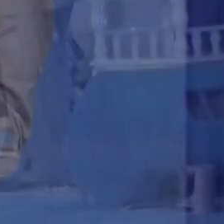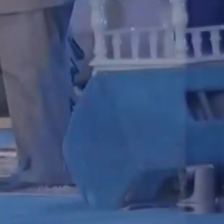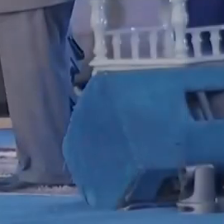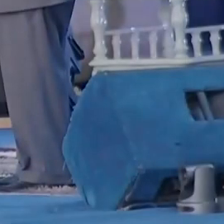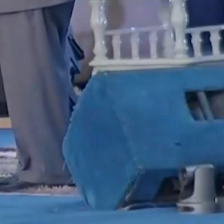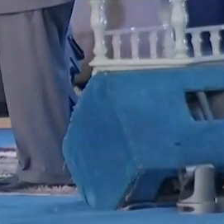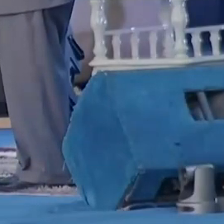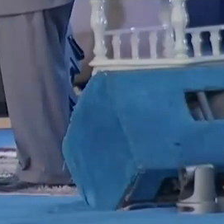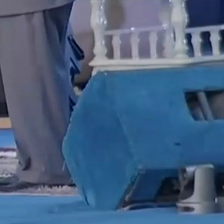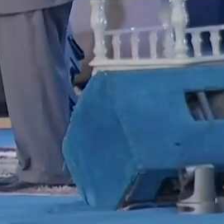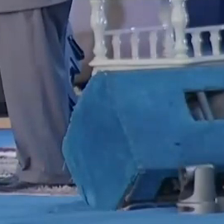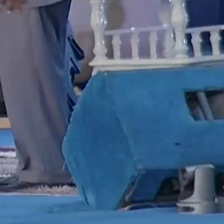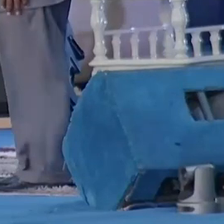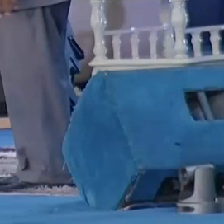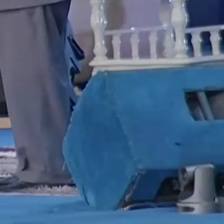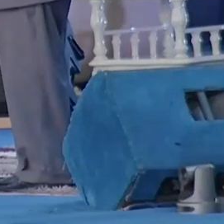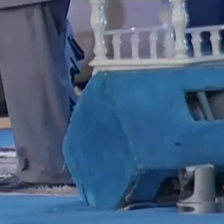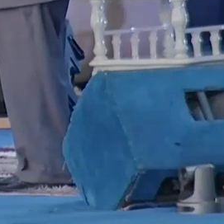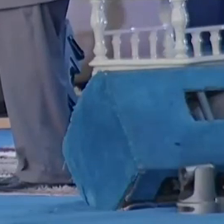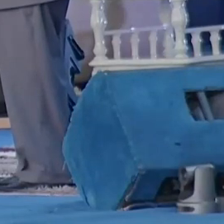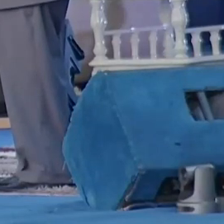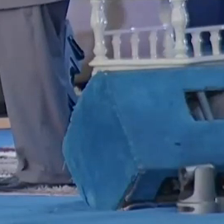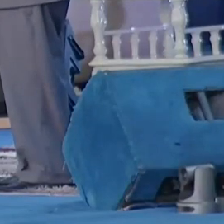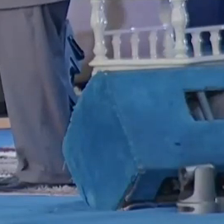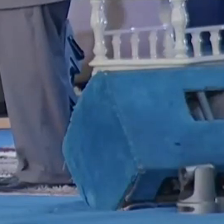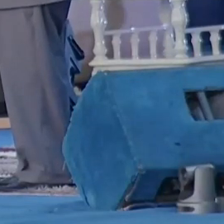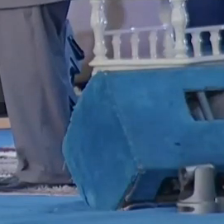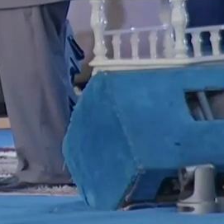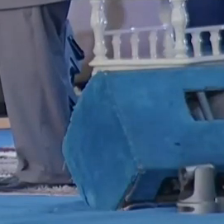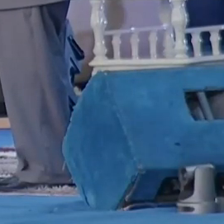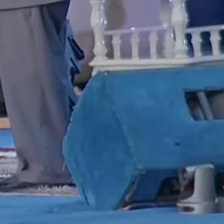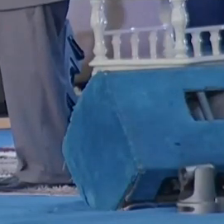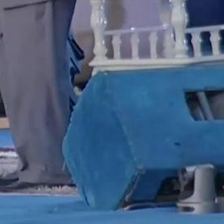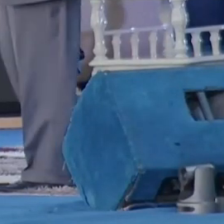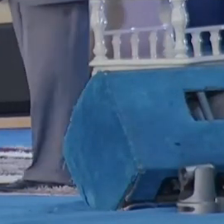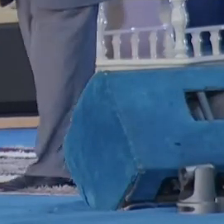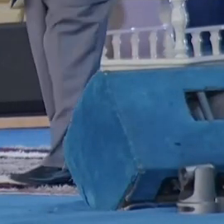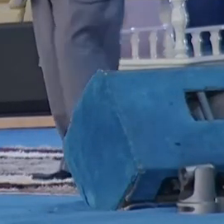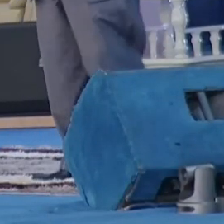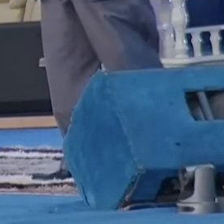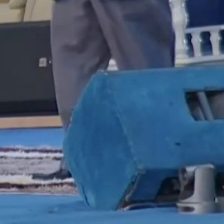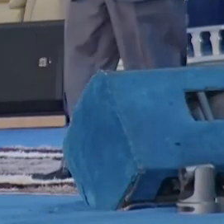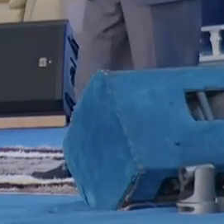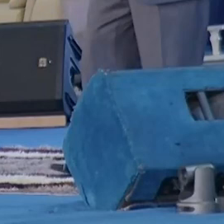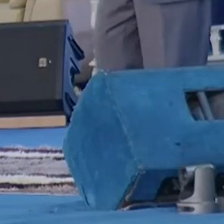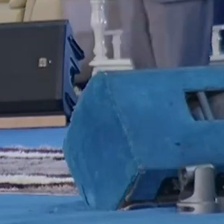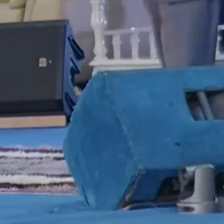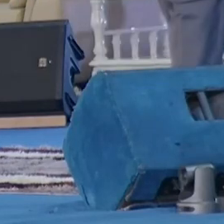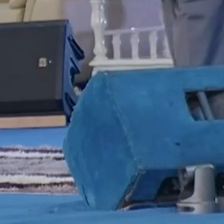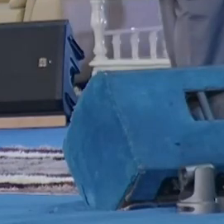lay, shall be grass with reeds and rushes. And then in